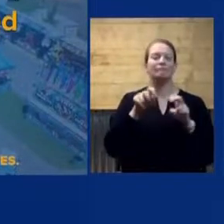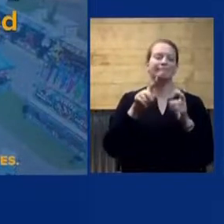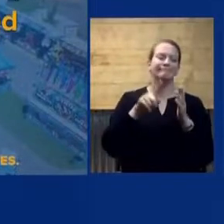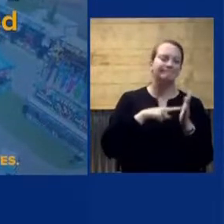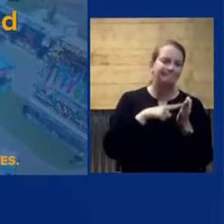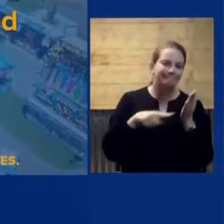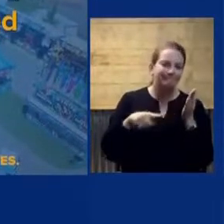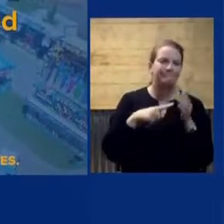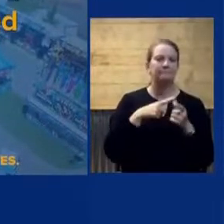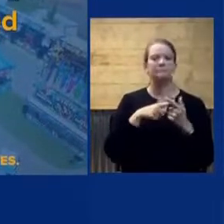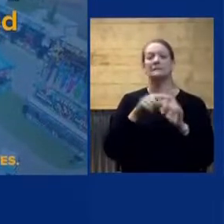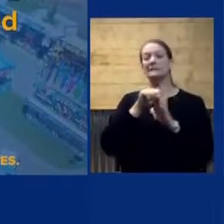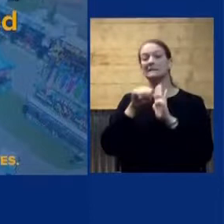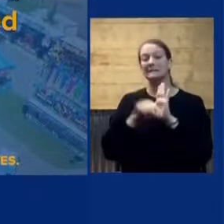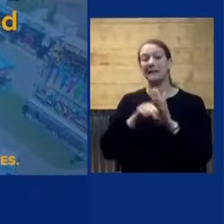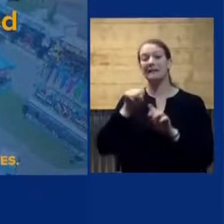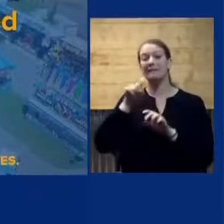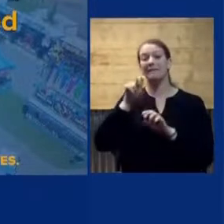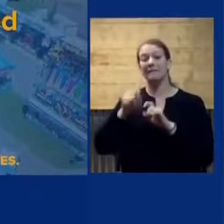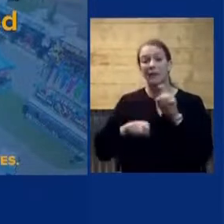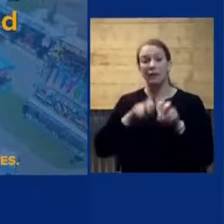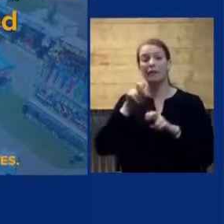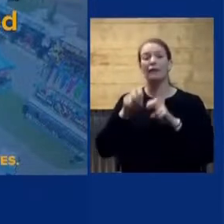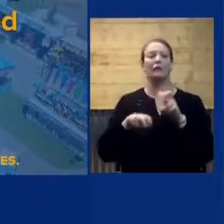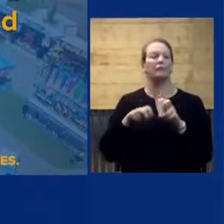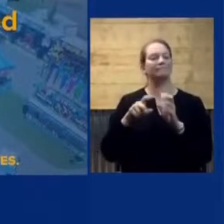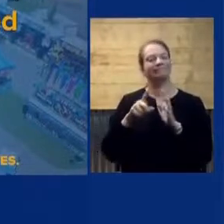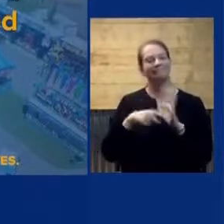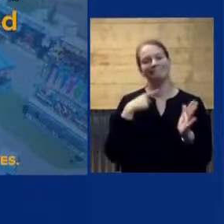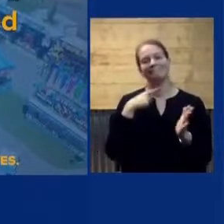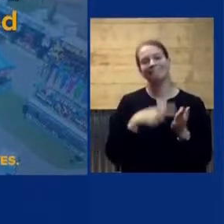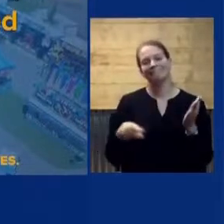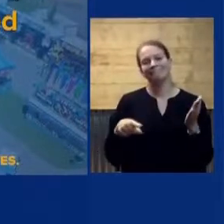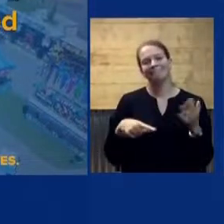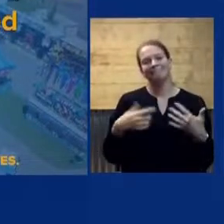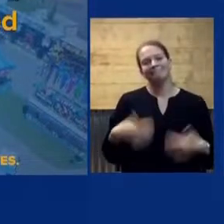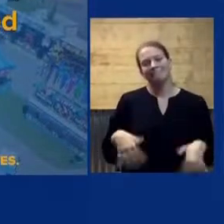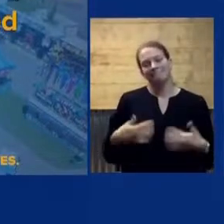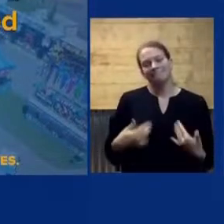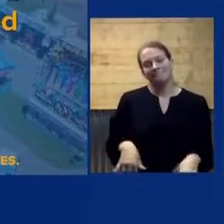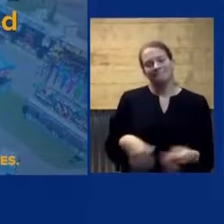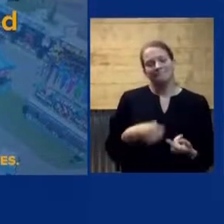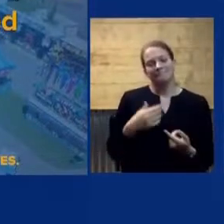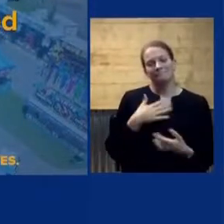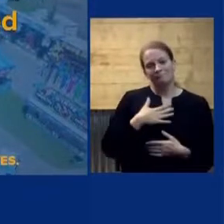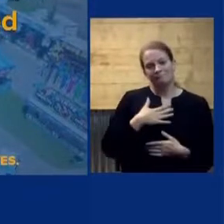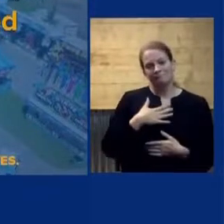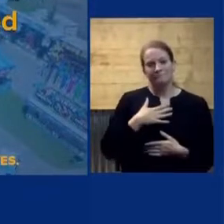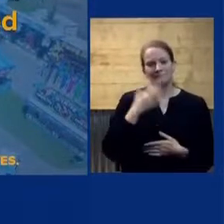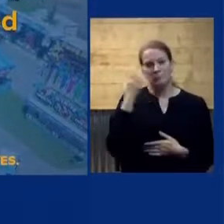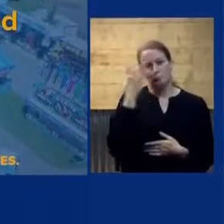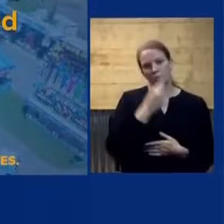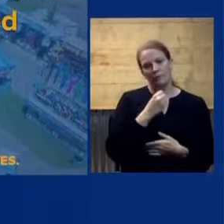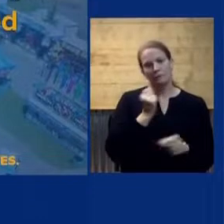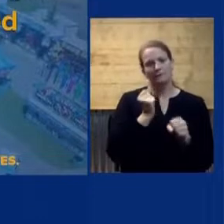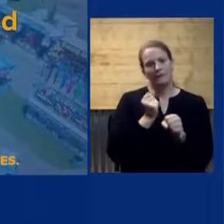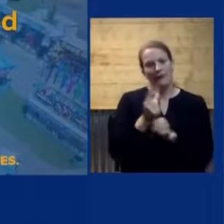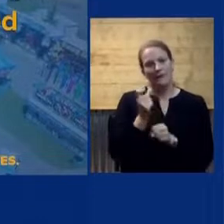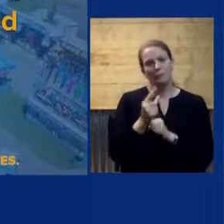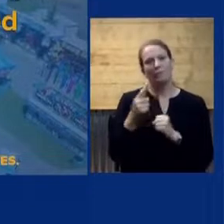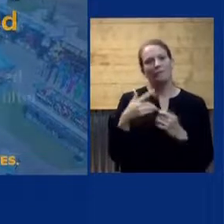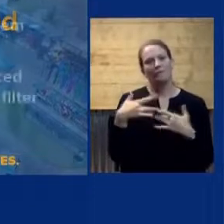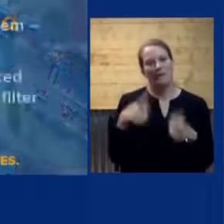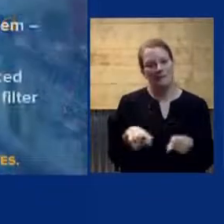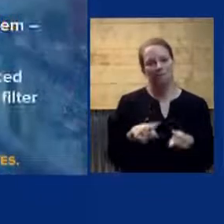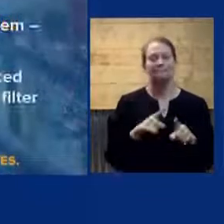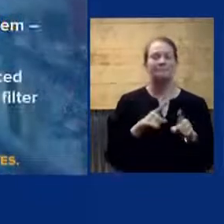which is a really beautiful annual event. But we canceled that last week, and we're also